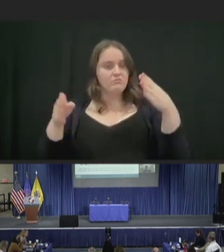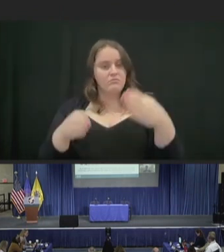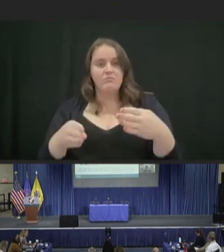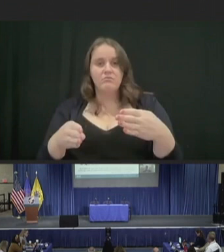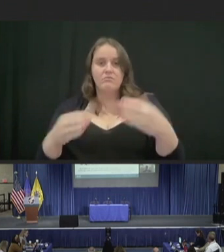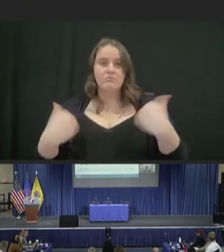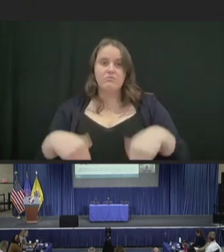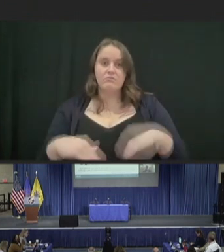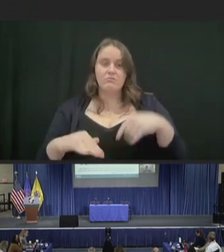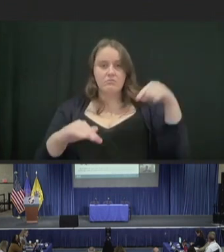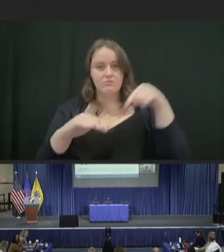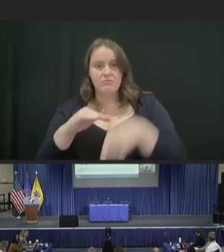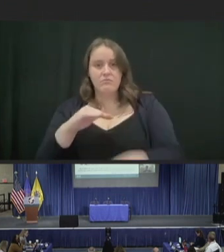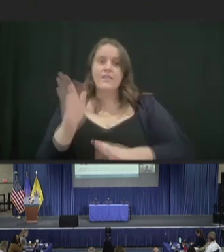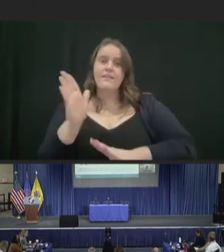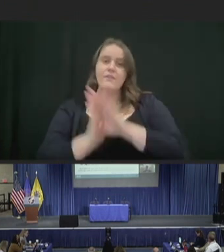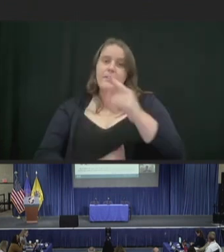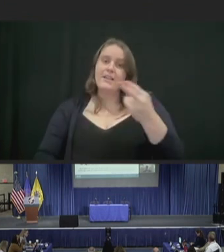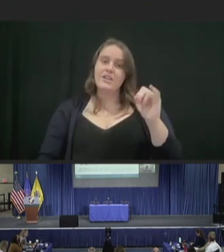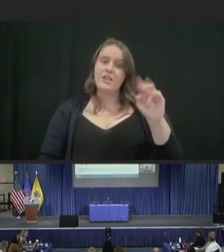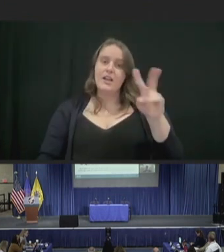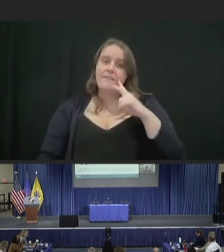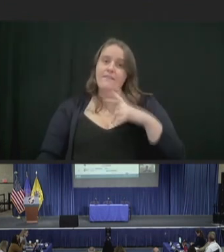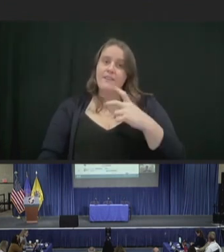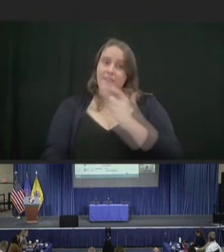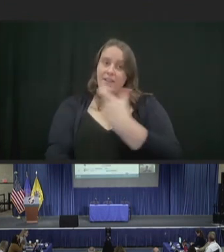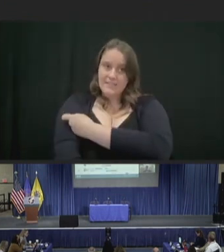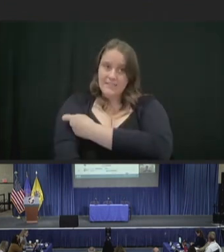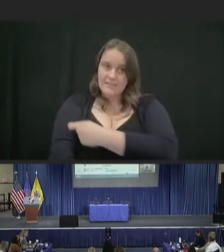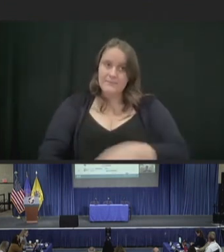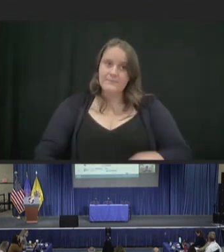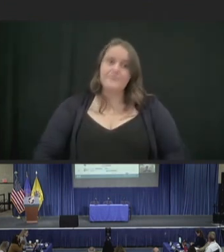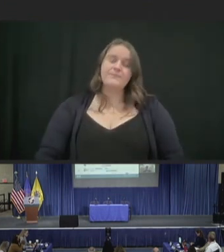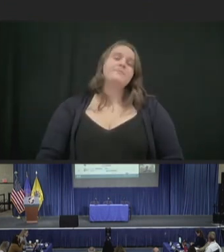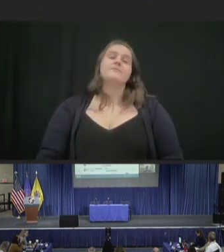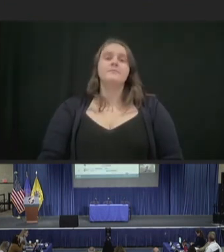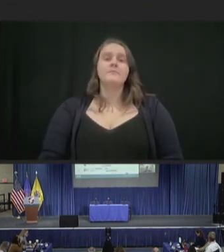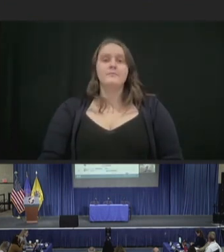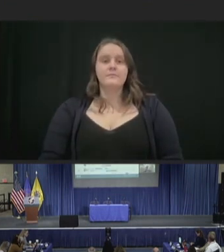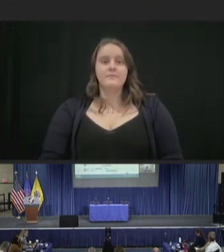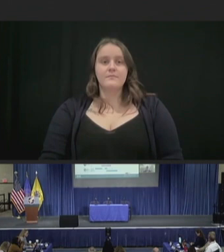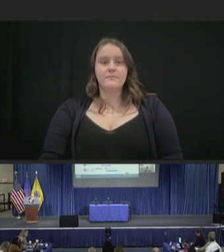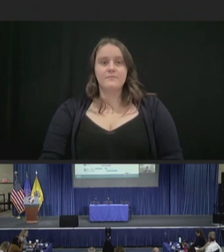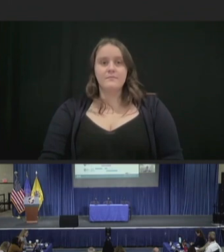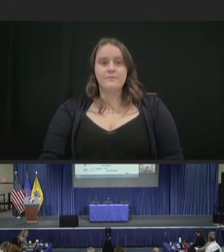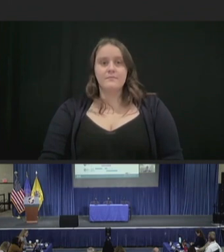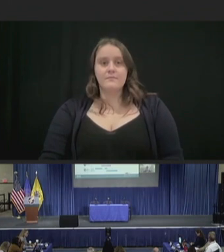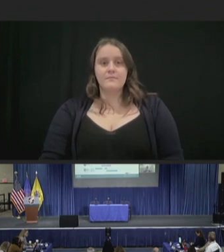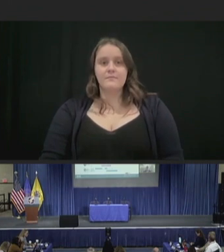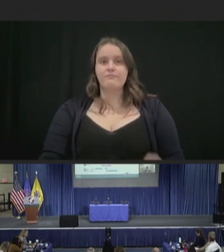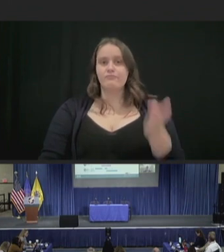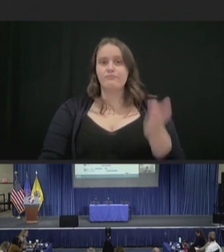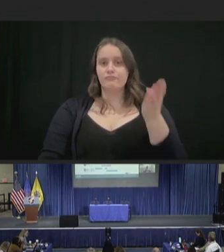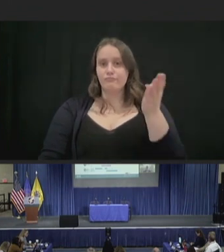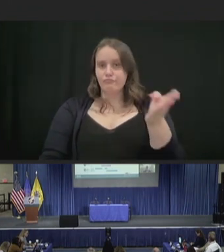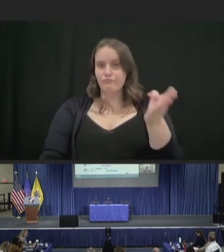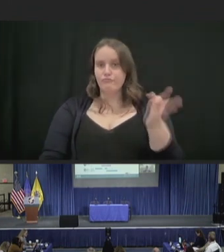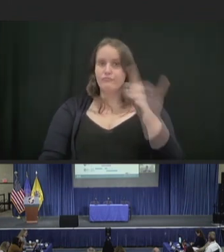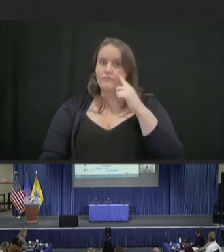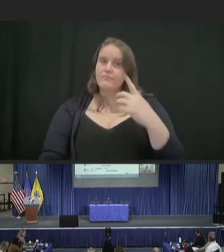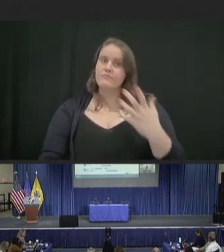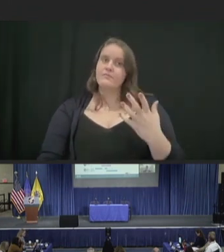of an HIV vaccine. And this is the landscape of HIV prevention